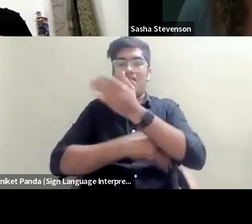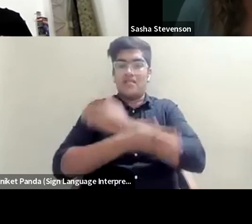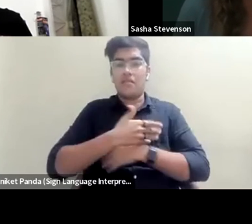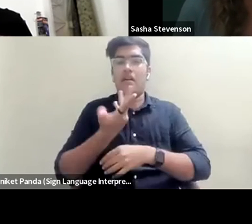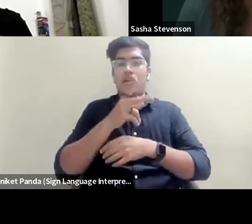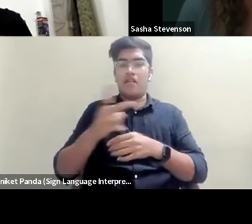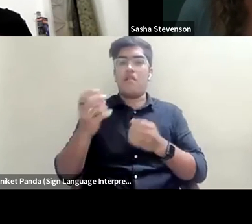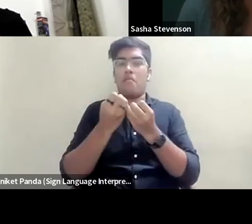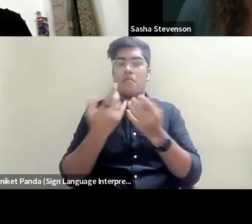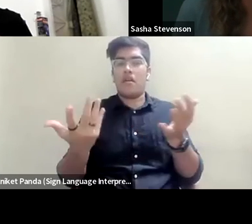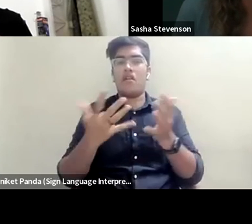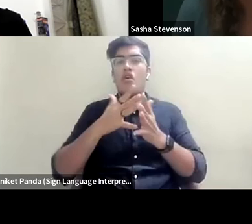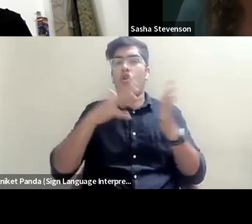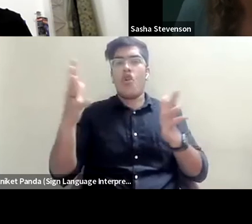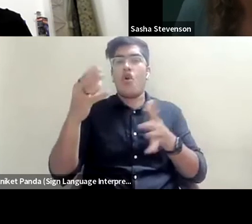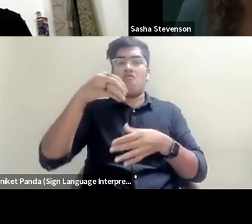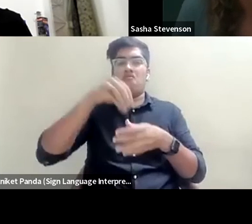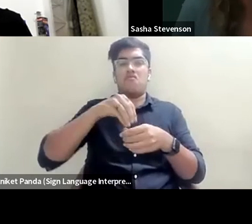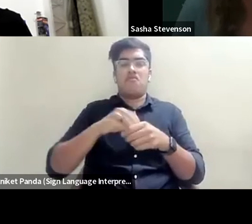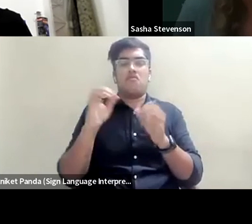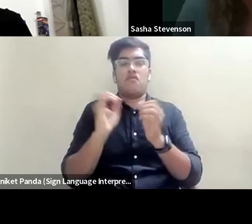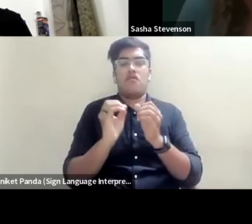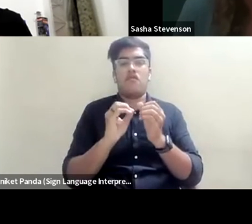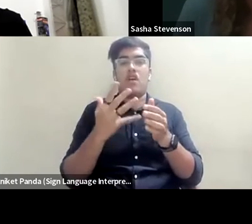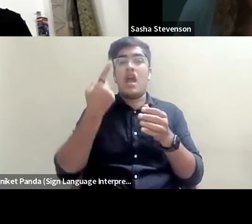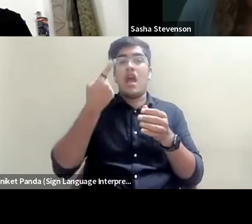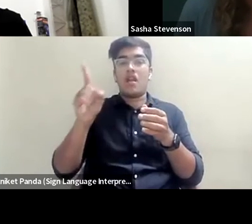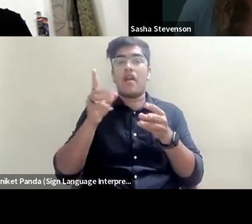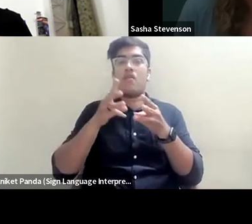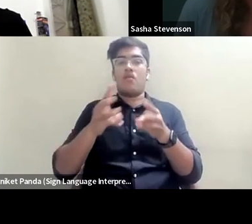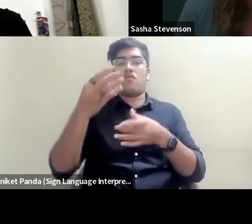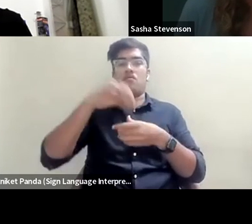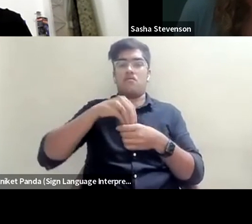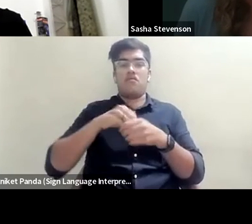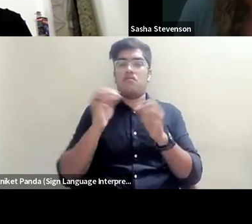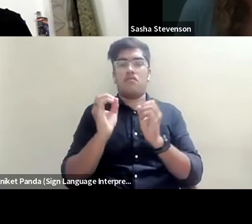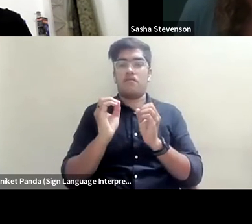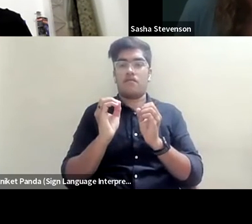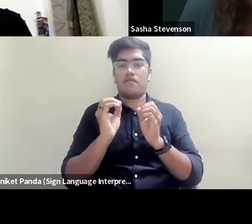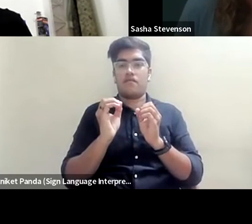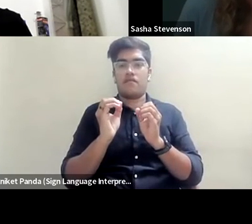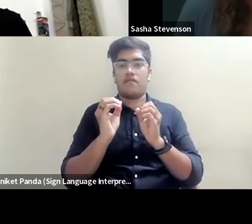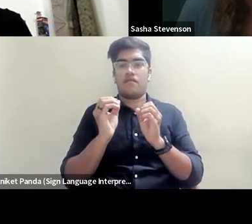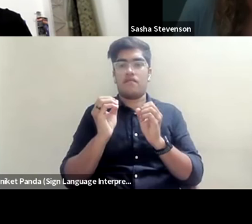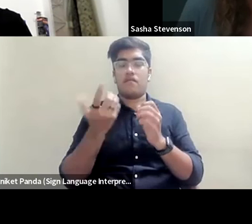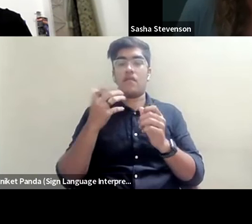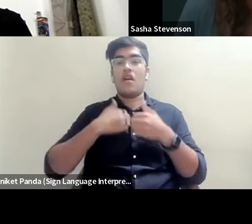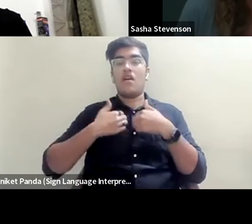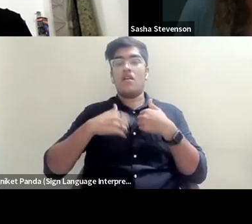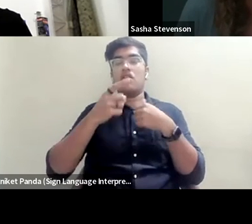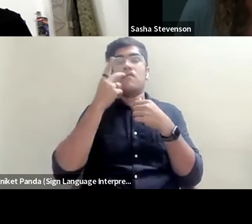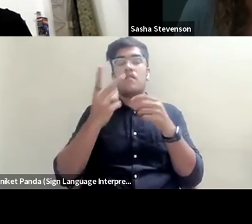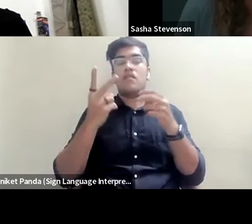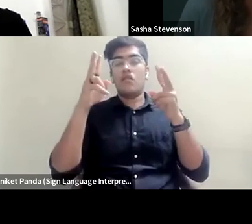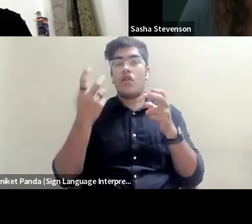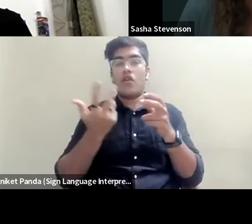isn't a kind of proportional representation of people with disabilities. Interestingly, one of the first